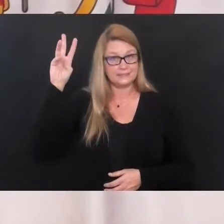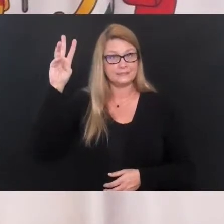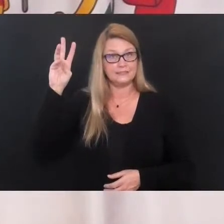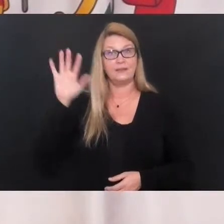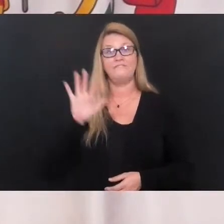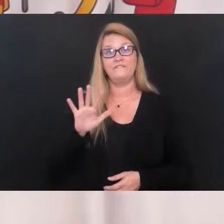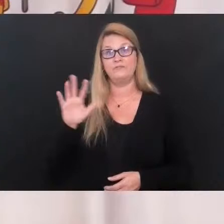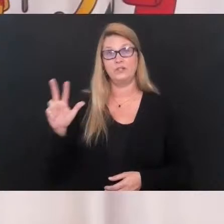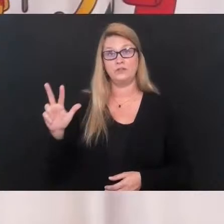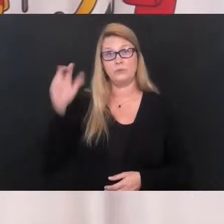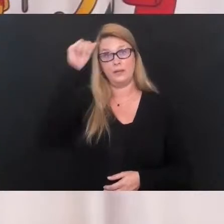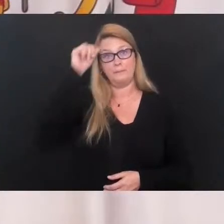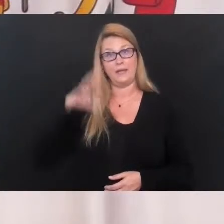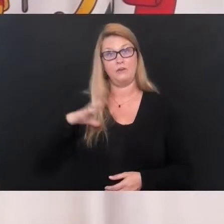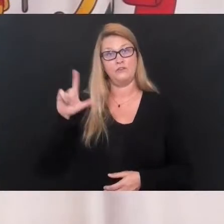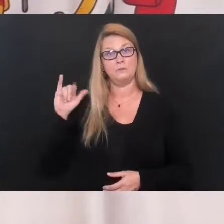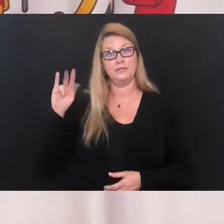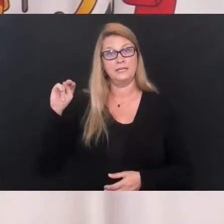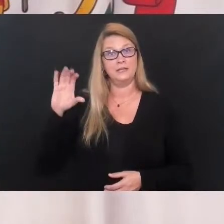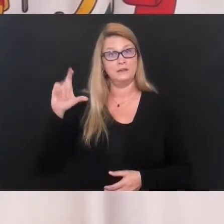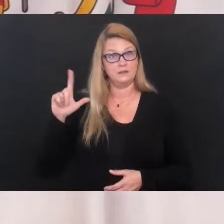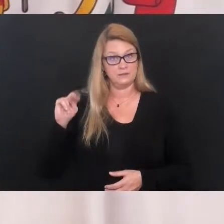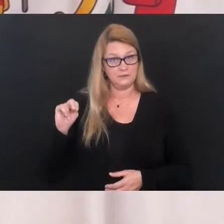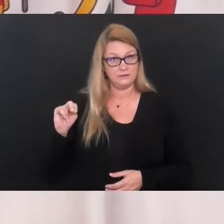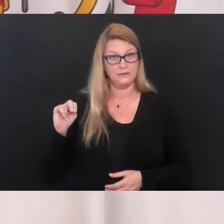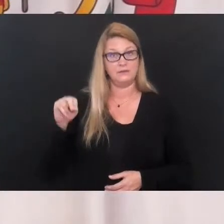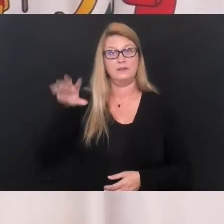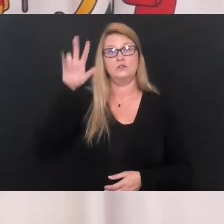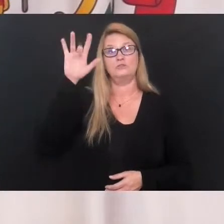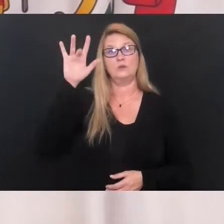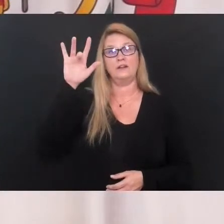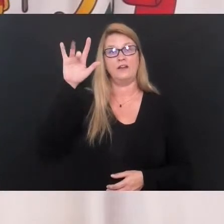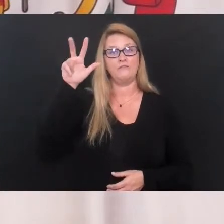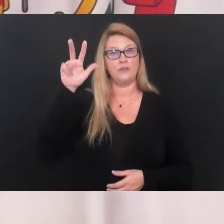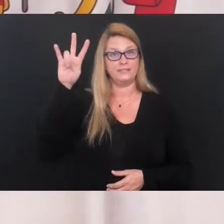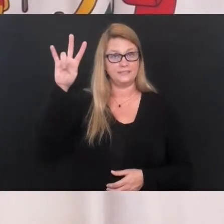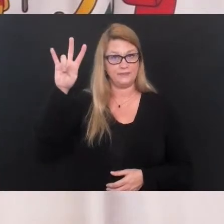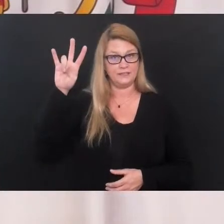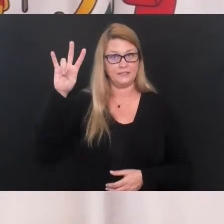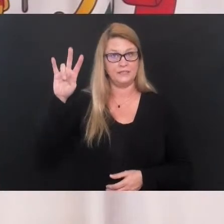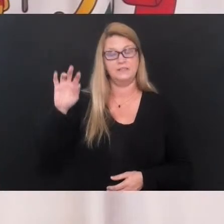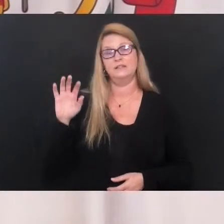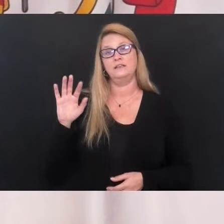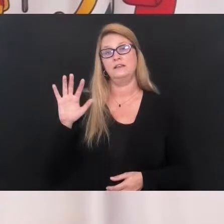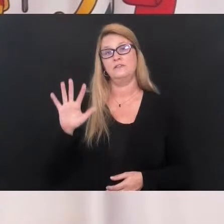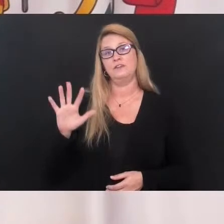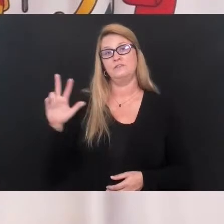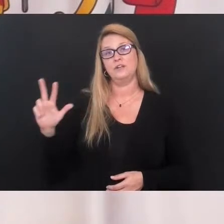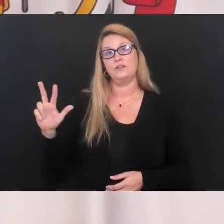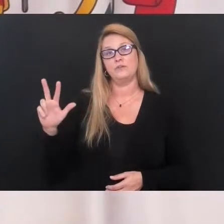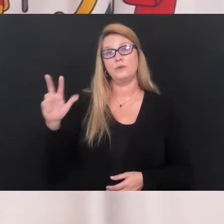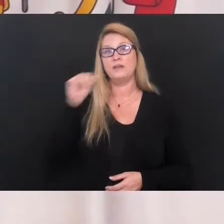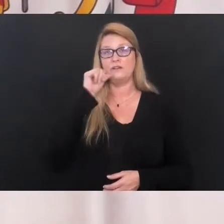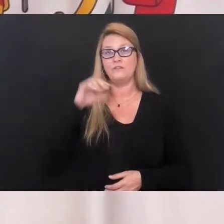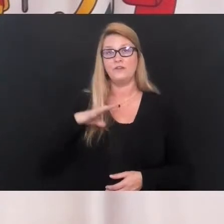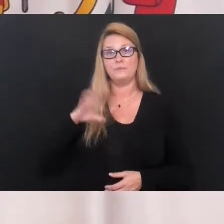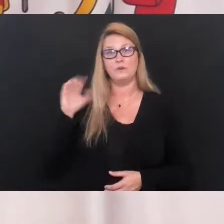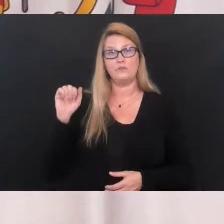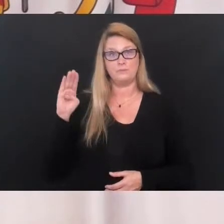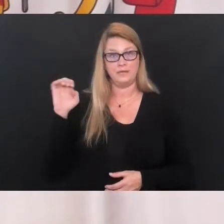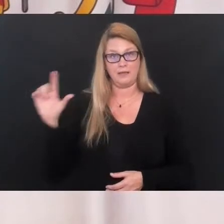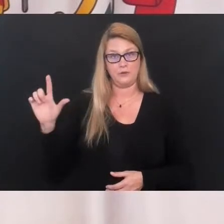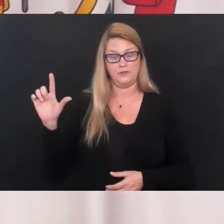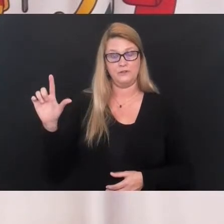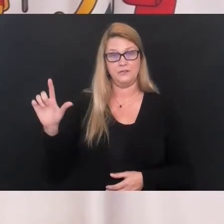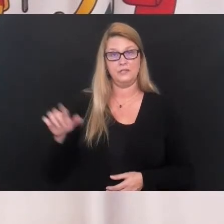is a 53-year-old male from Lincoln County. Our 2,537th death is a 53-year-old female from Cabell